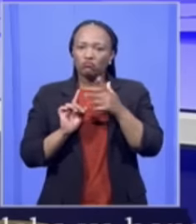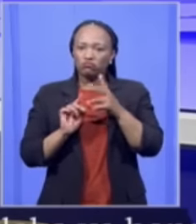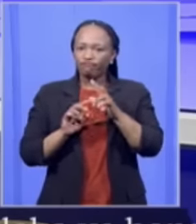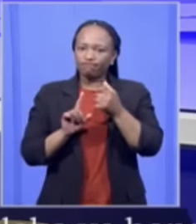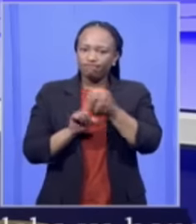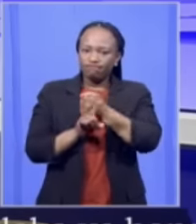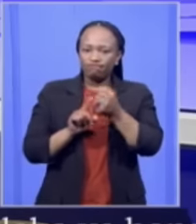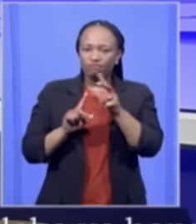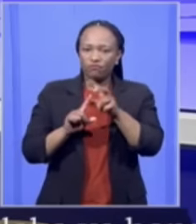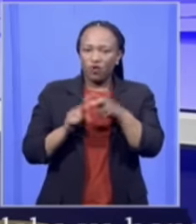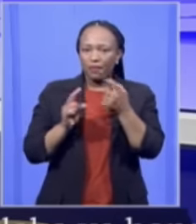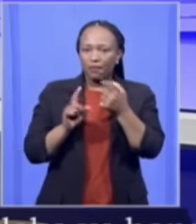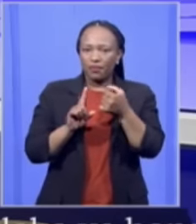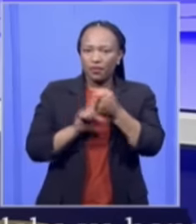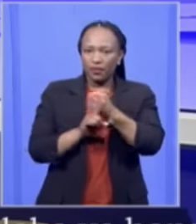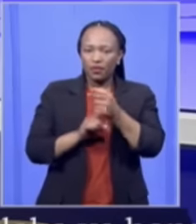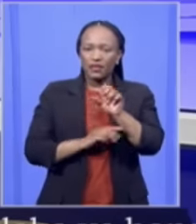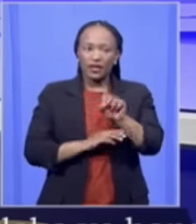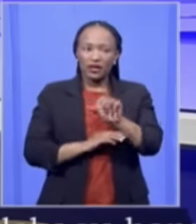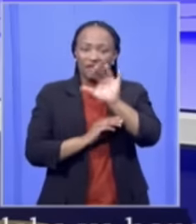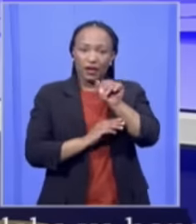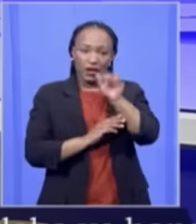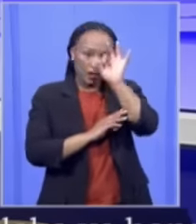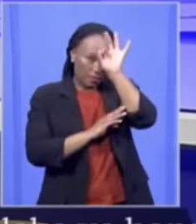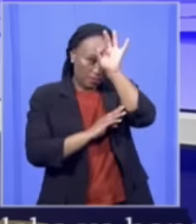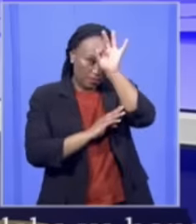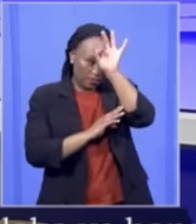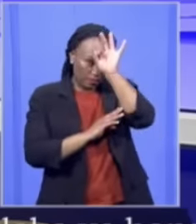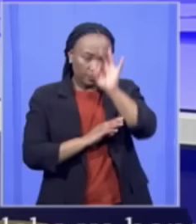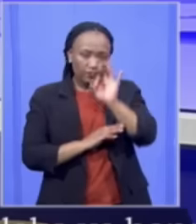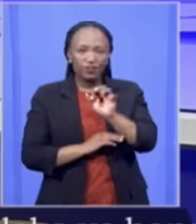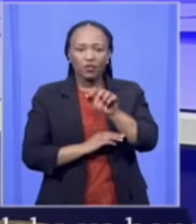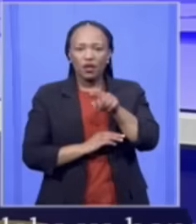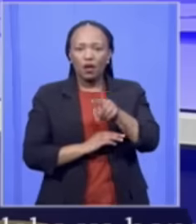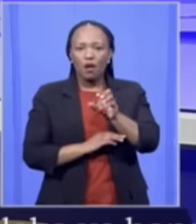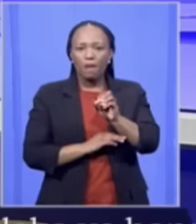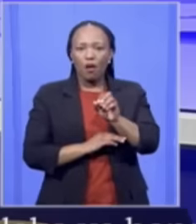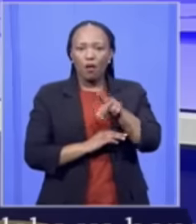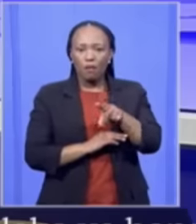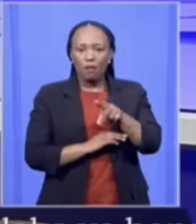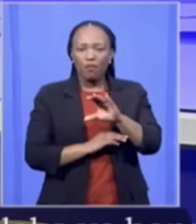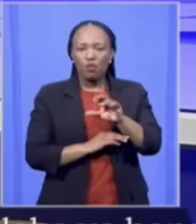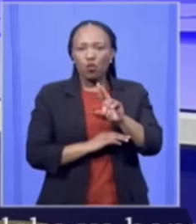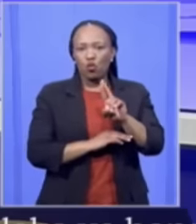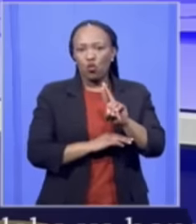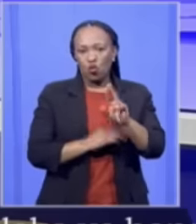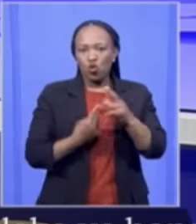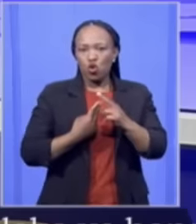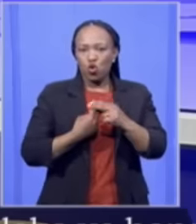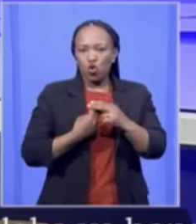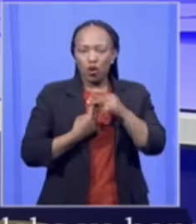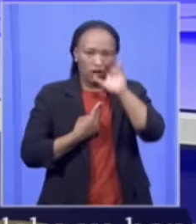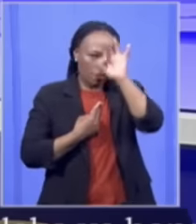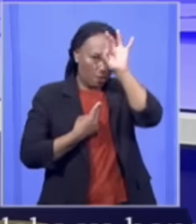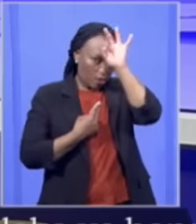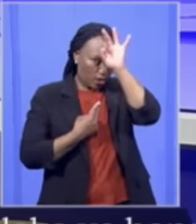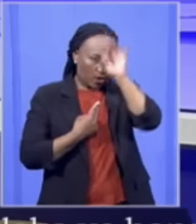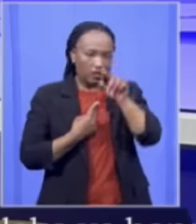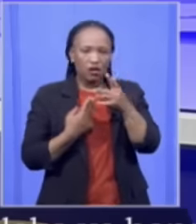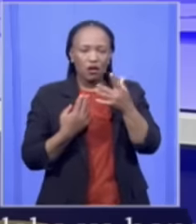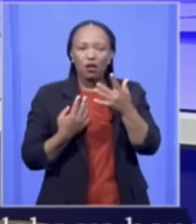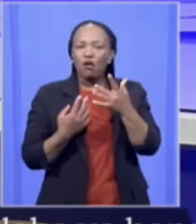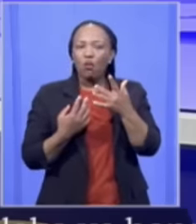sa Afrika Borwa. Seno ke molaetsa wa mokgatlho wa mapodisi Pop Crew morago ga ditiragalo tsa petelelo le go lopiwa